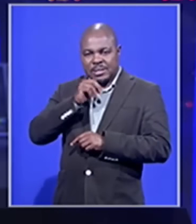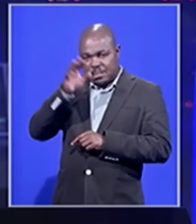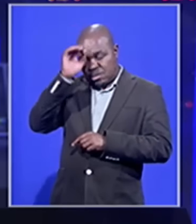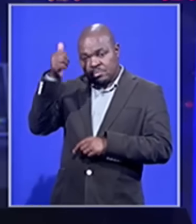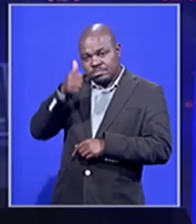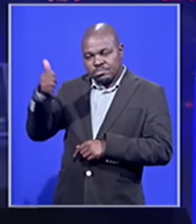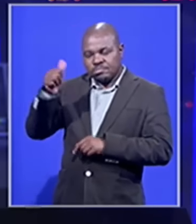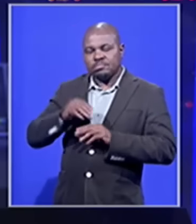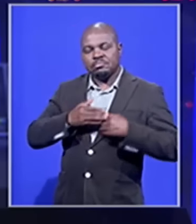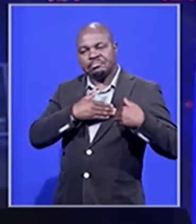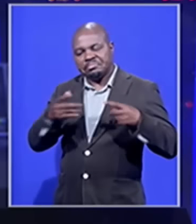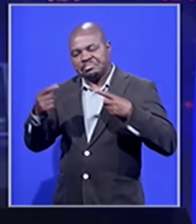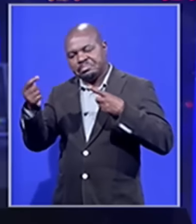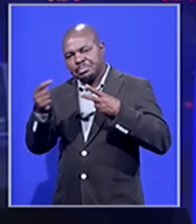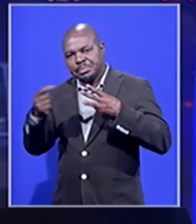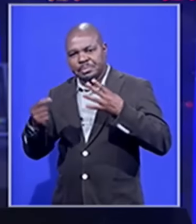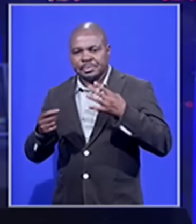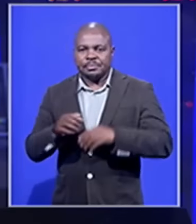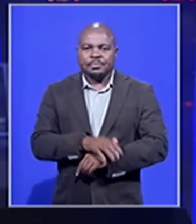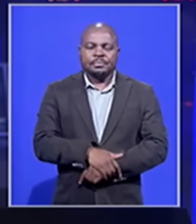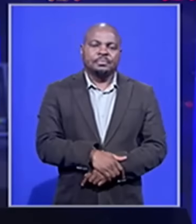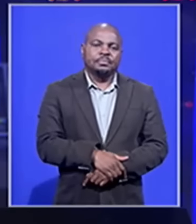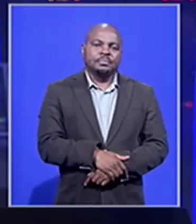province ya KwaZulu-Natal mo General Nhlanhla Mkhwanazi.